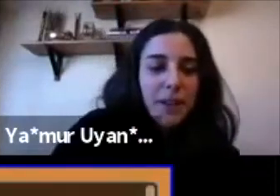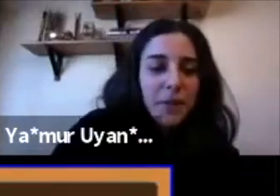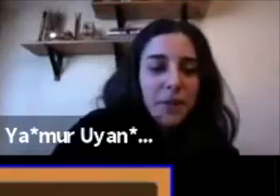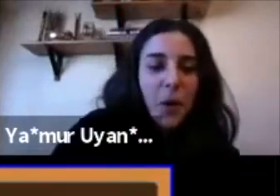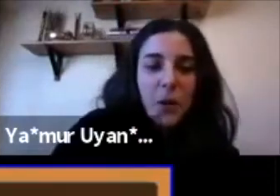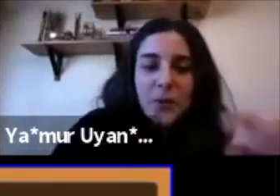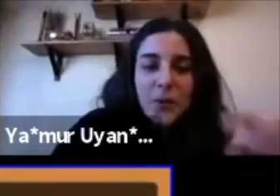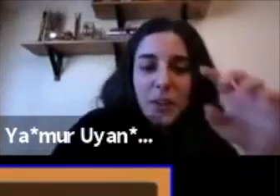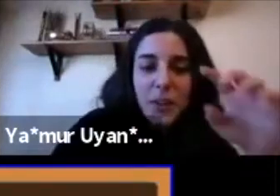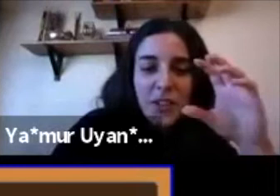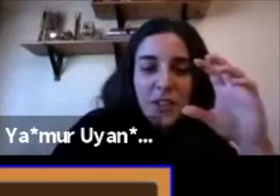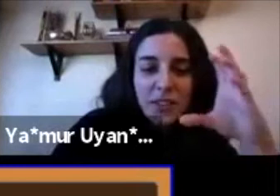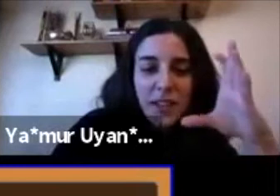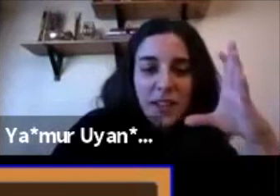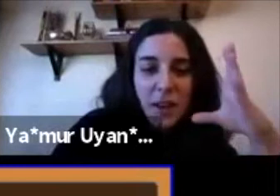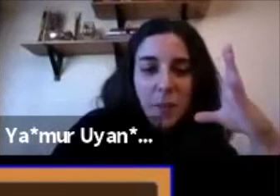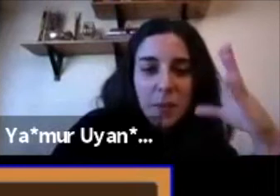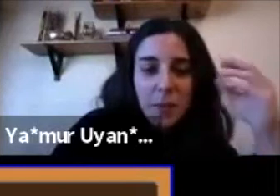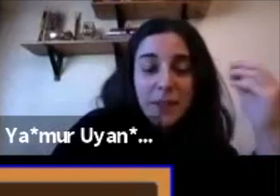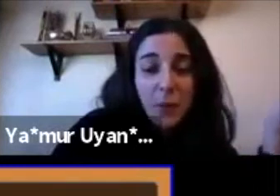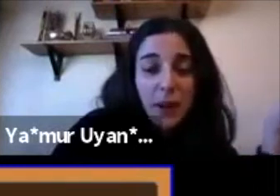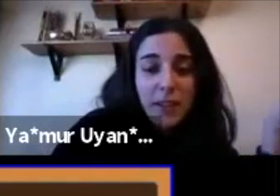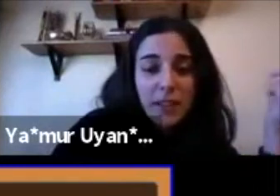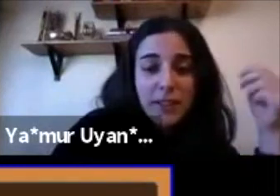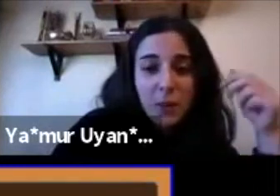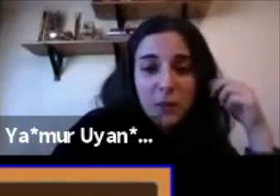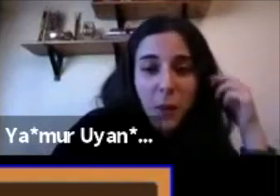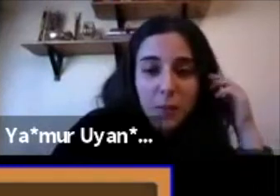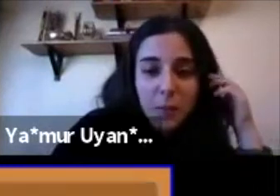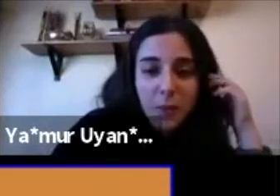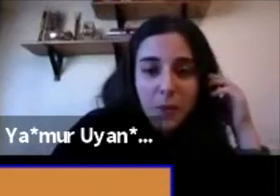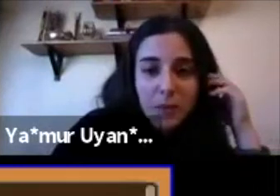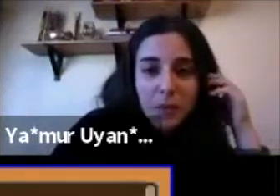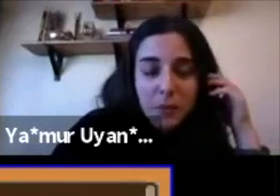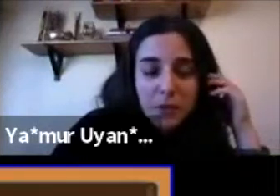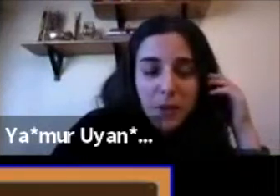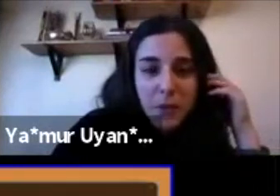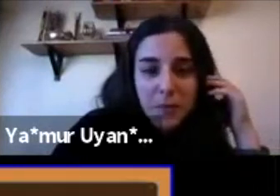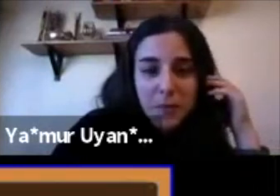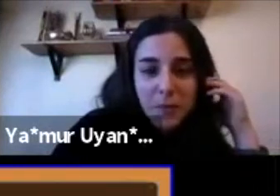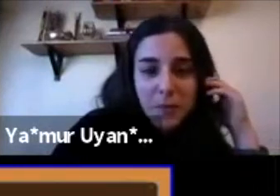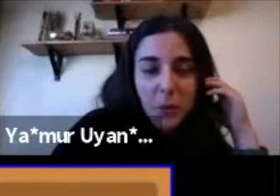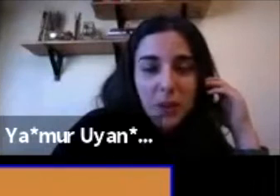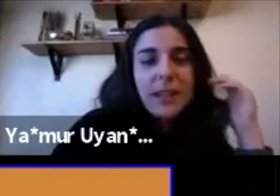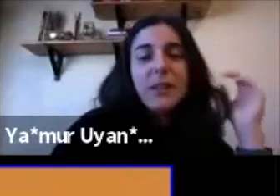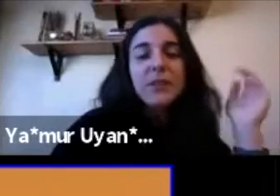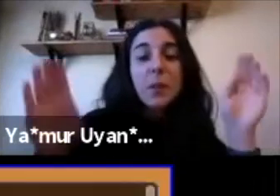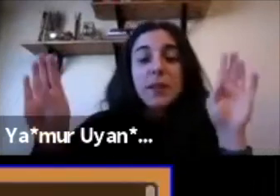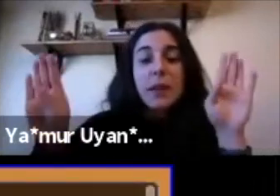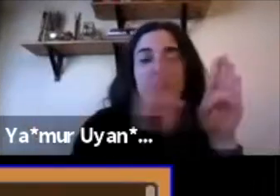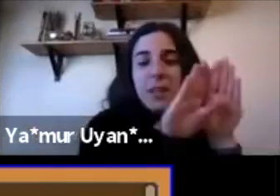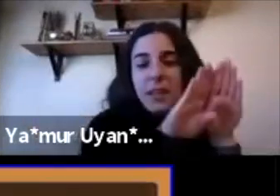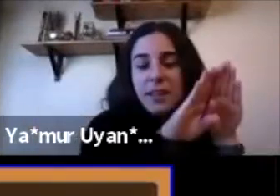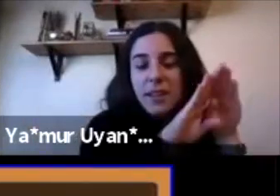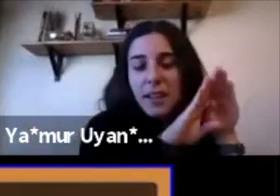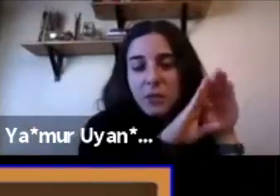Yes. What if all of your edges are taken up by people? Is that why it's only 12 people who can use the platform? Or if someone